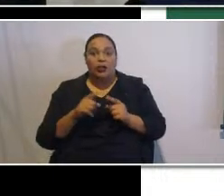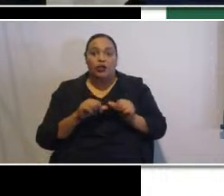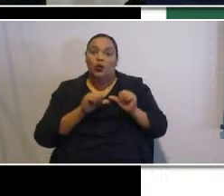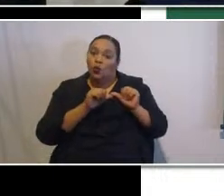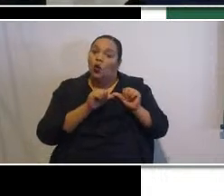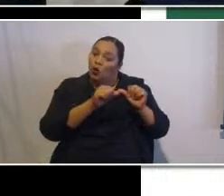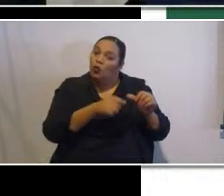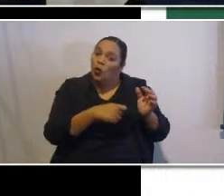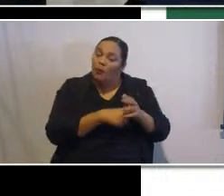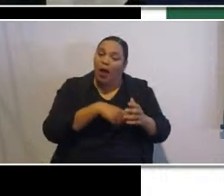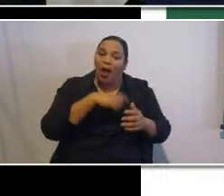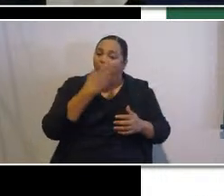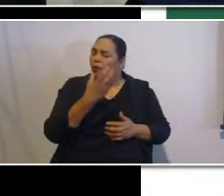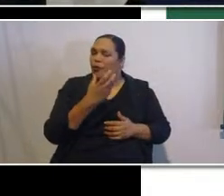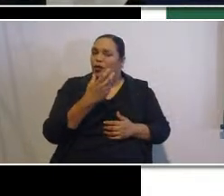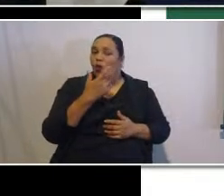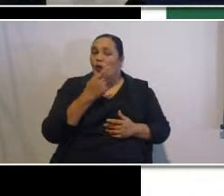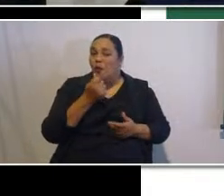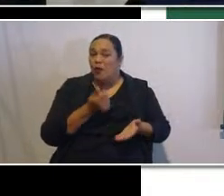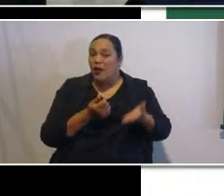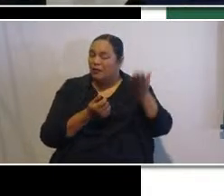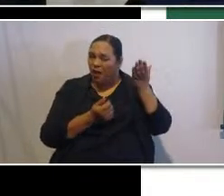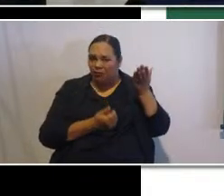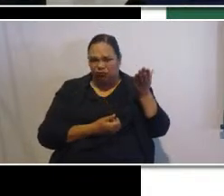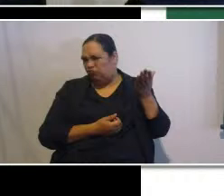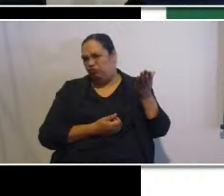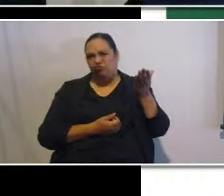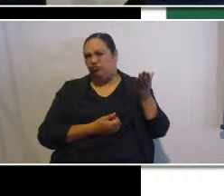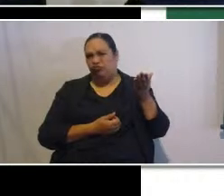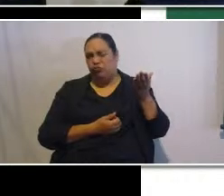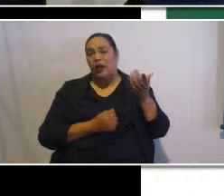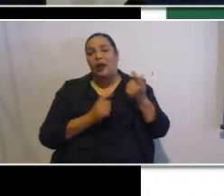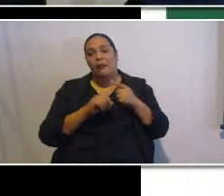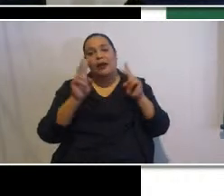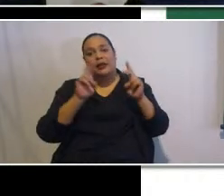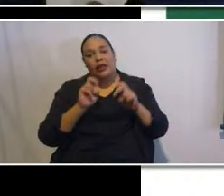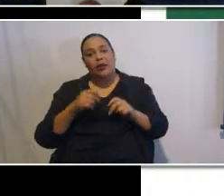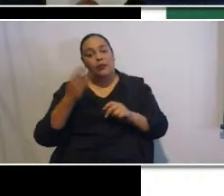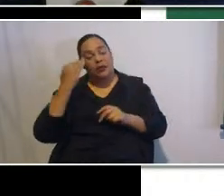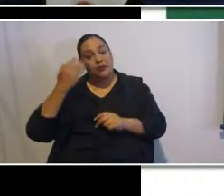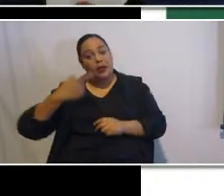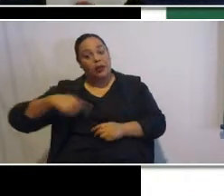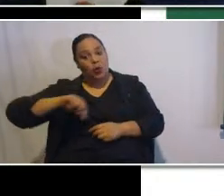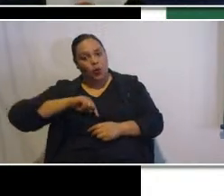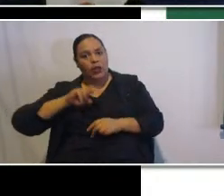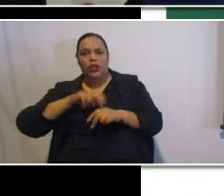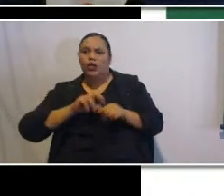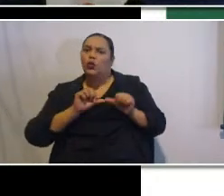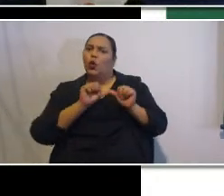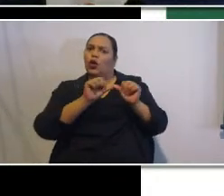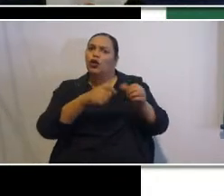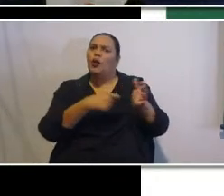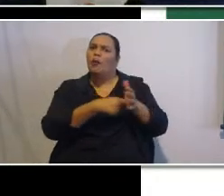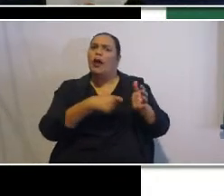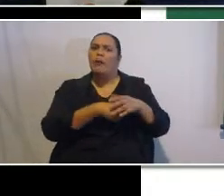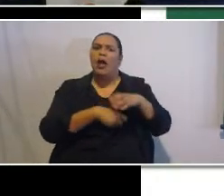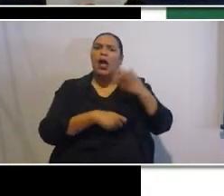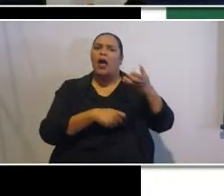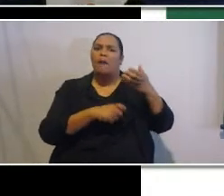buying apples when the price goes up. But Eskom is expecting us to carry on buying the